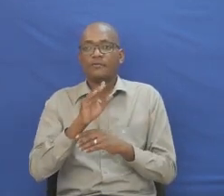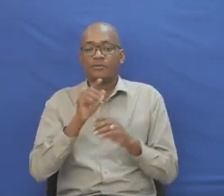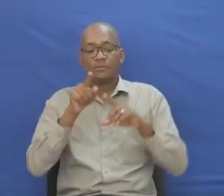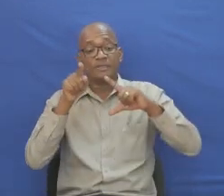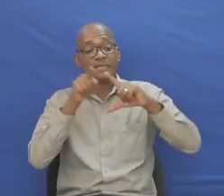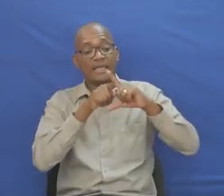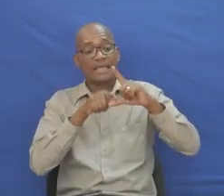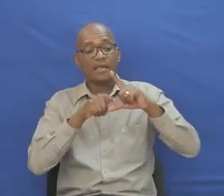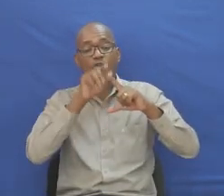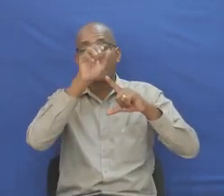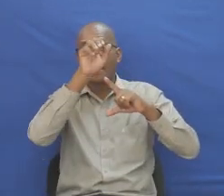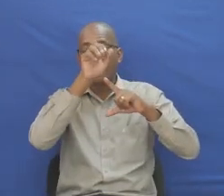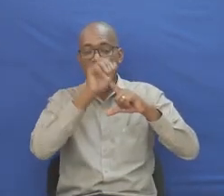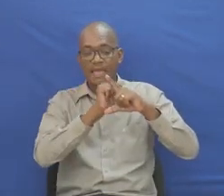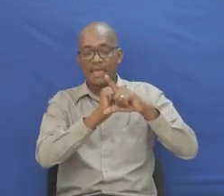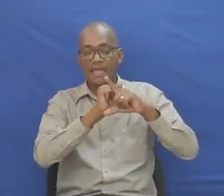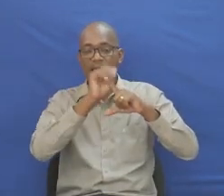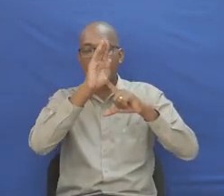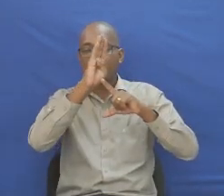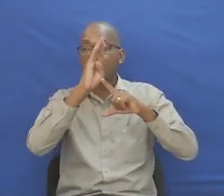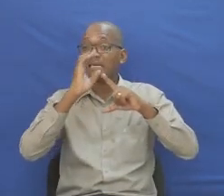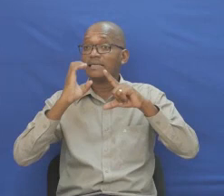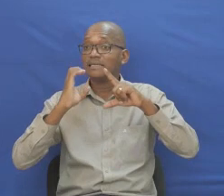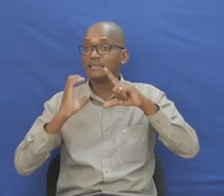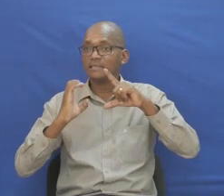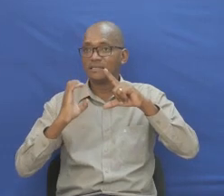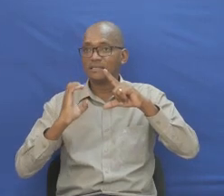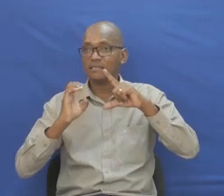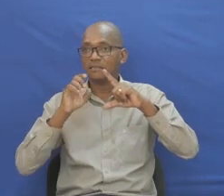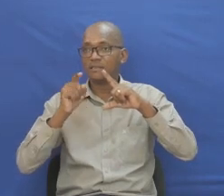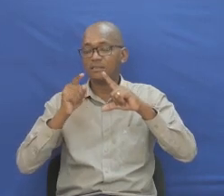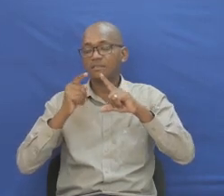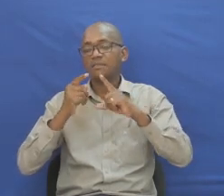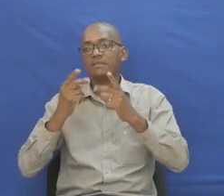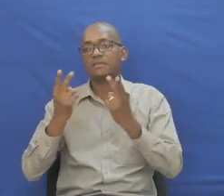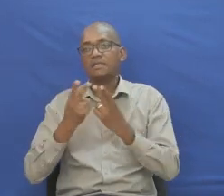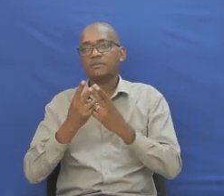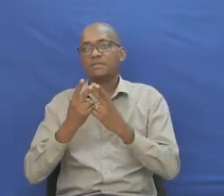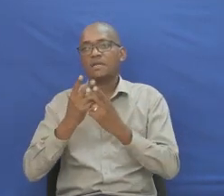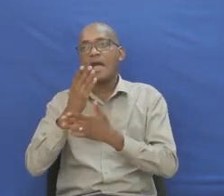it is obtained by taking a half times AC, observe it very careful,